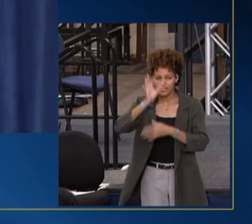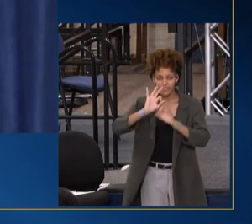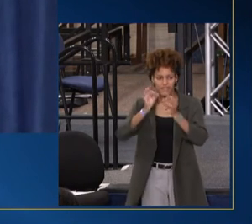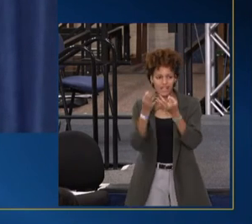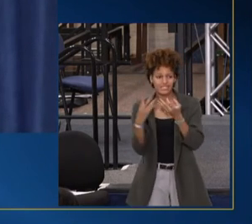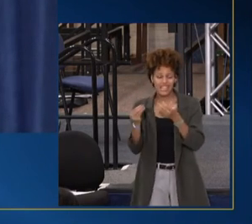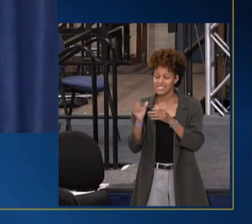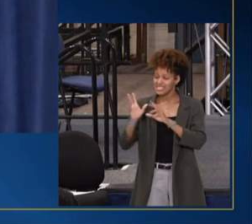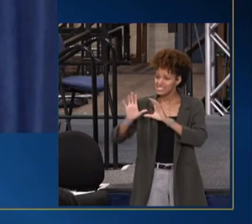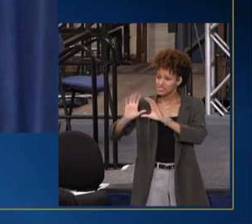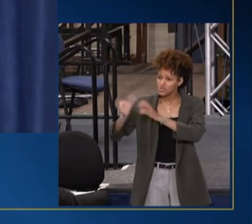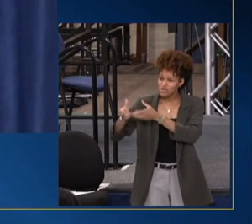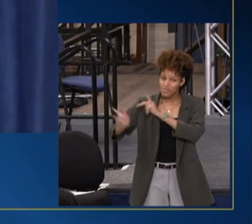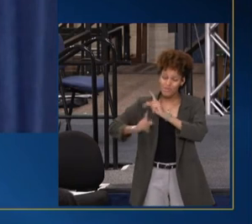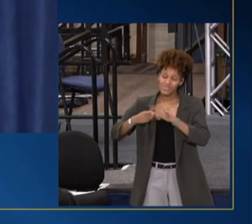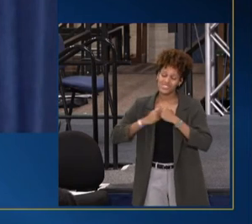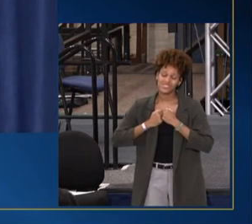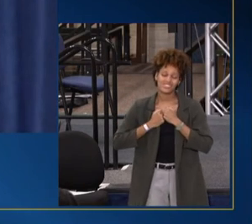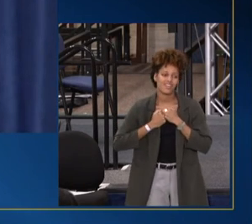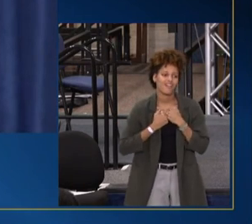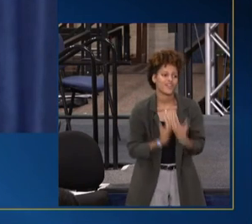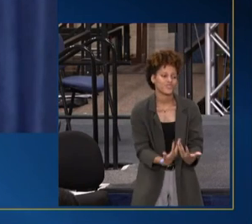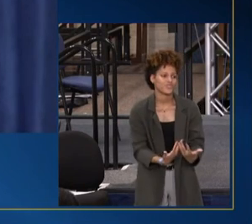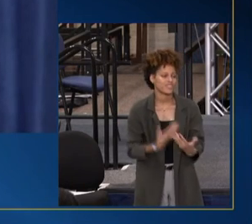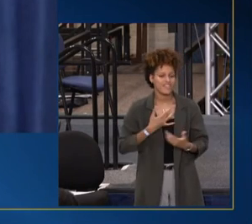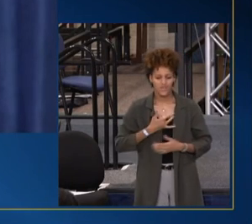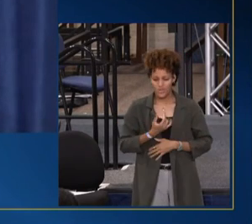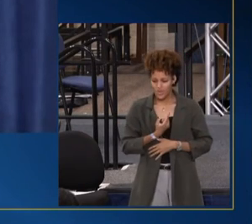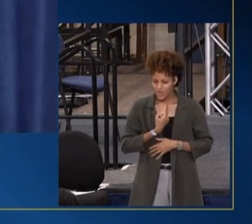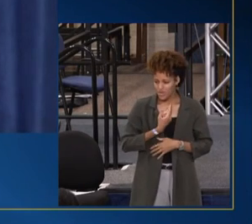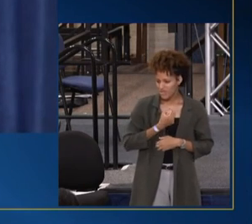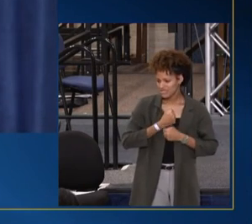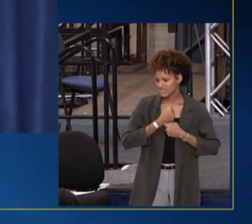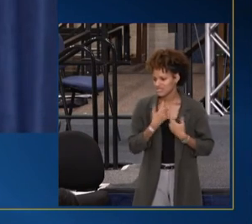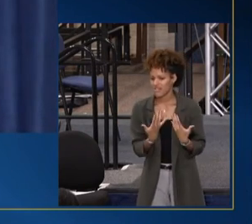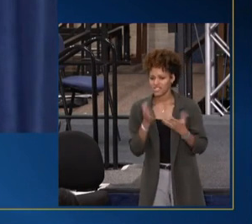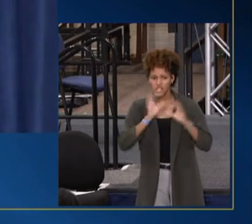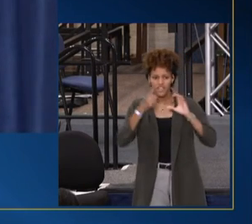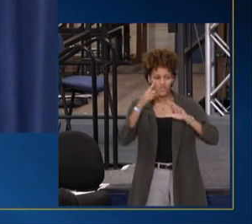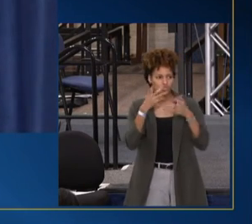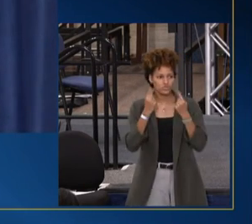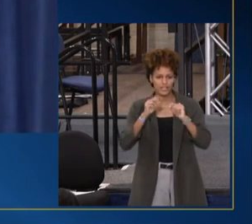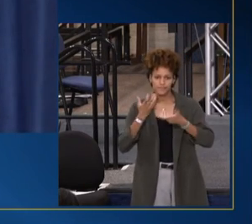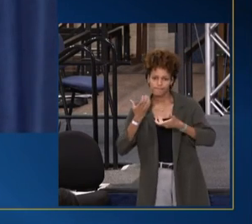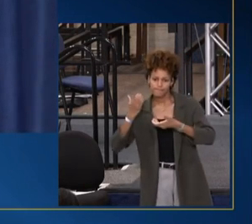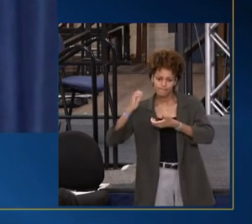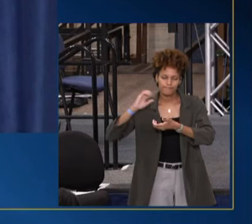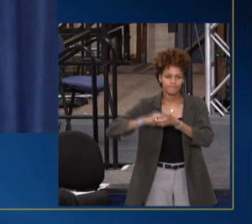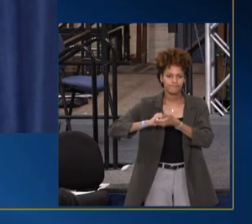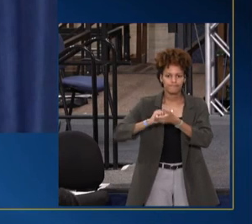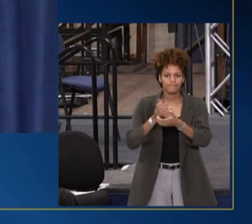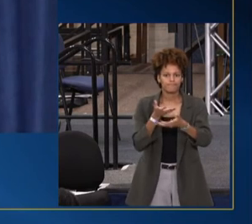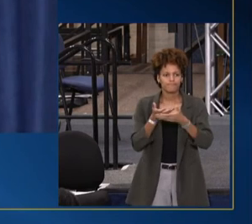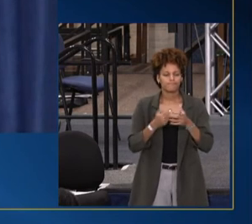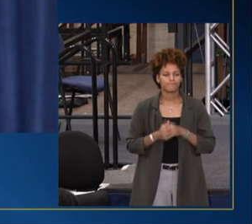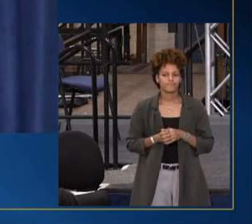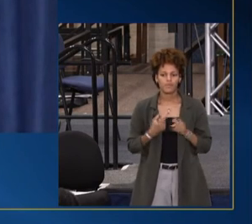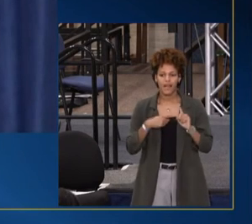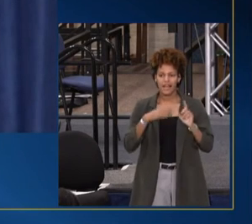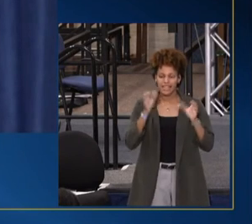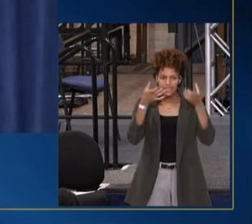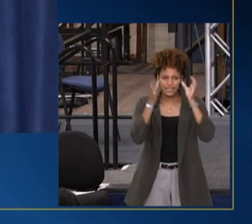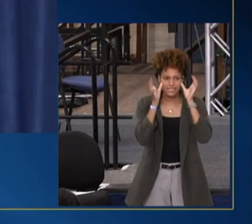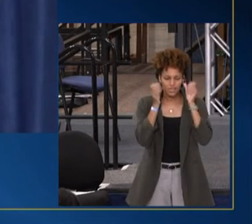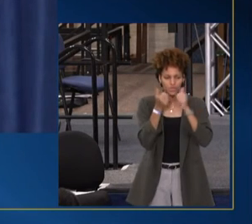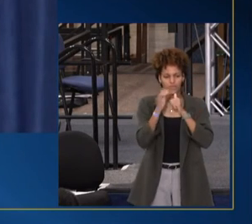are tired. They feel alone, they feel exhausted, they are looking for belonging. And when I listen through that suicide